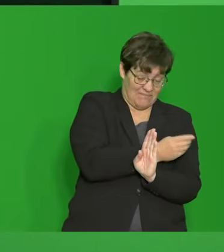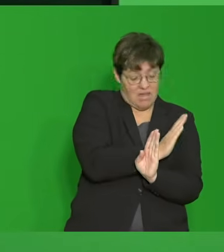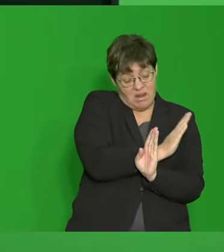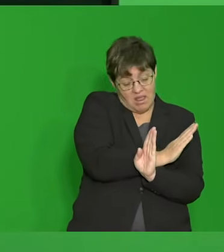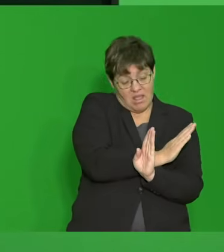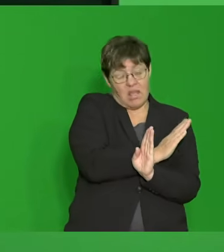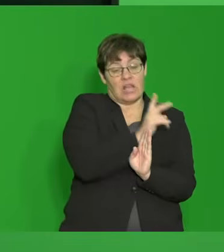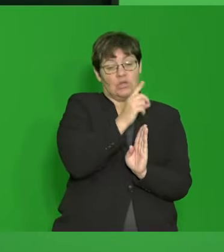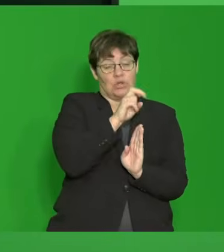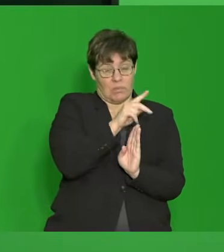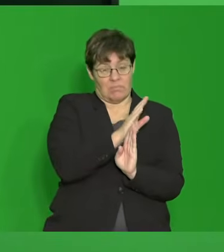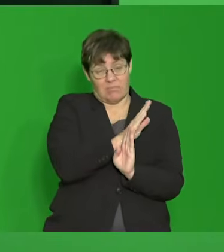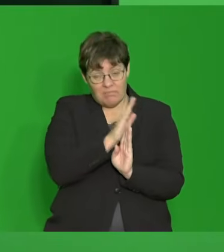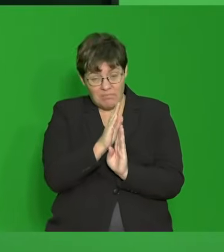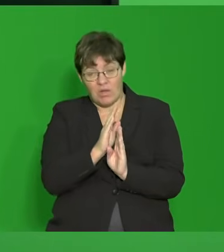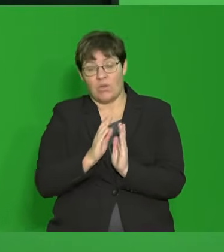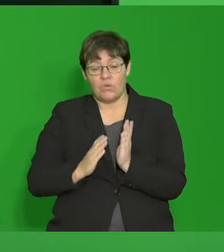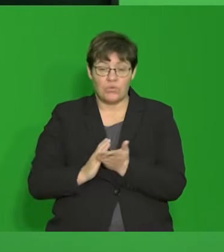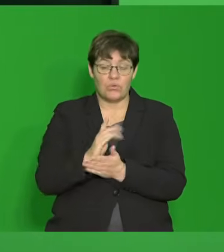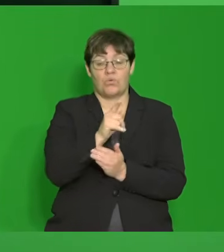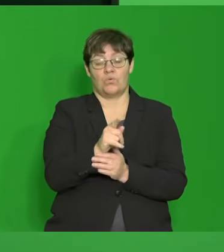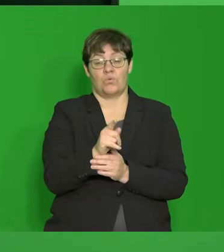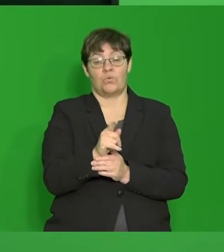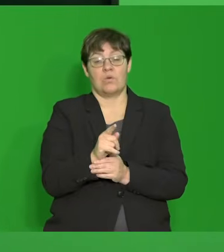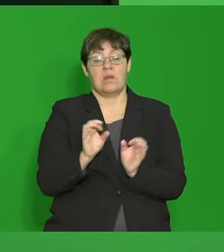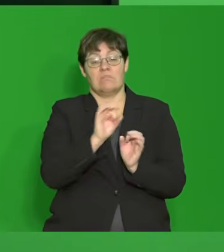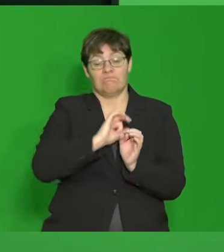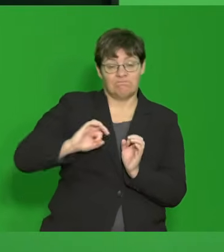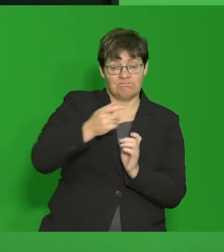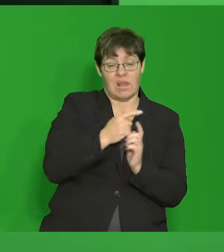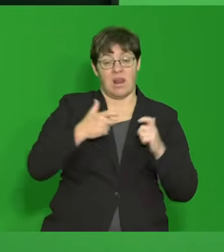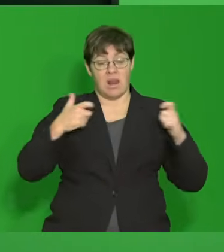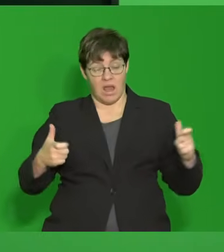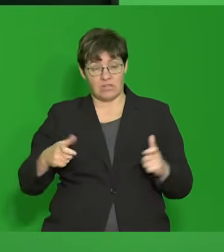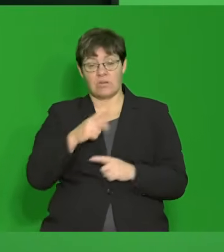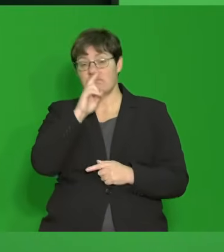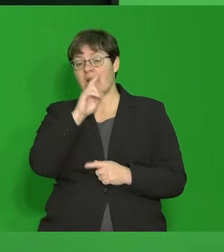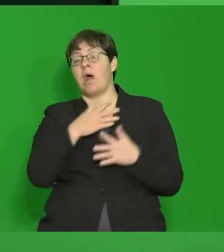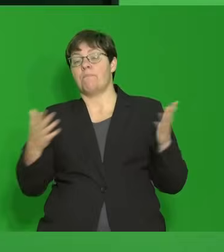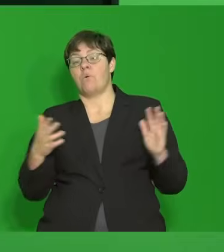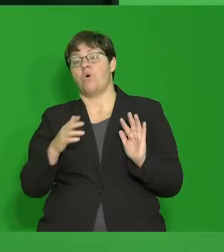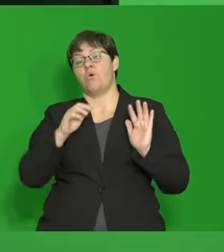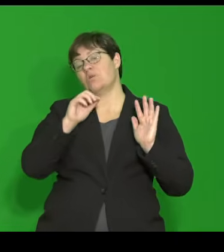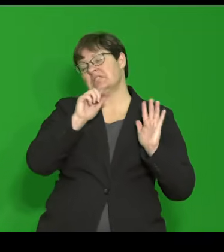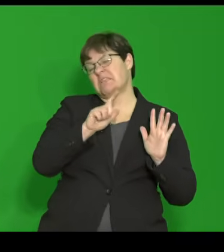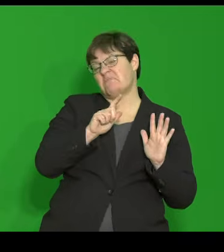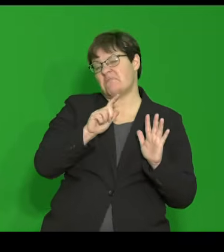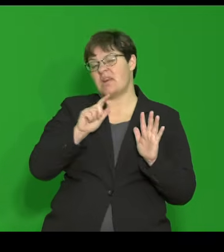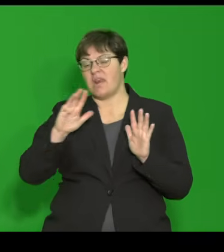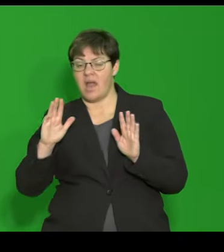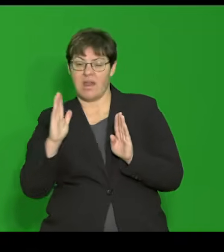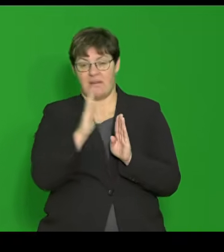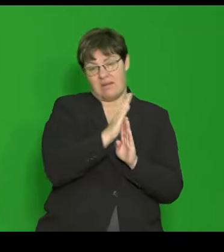acidic. From the duodenum further through the alimentary canal, the small intestine and the large intestine, we see that the pH